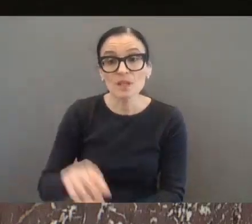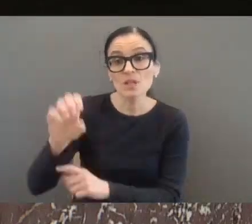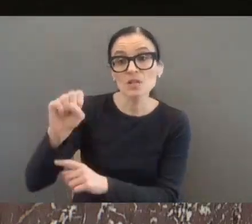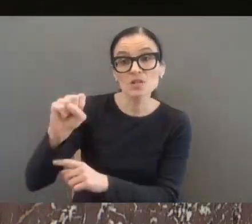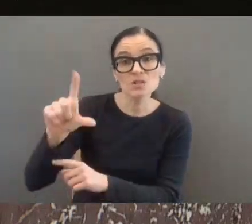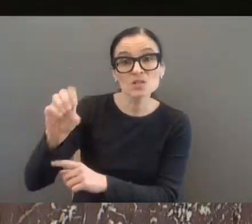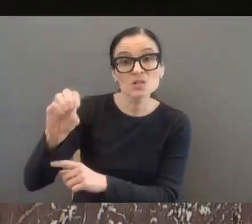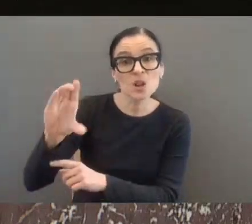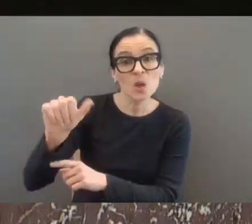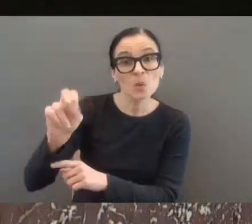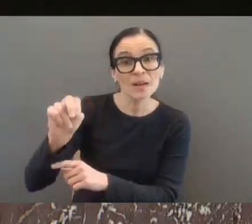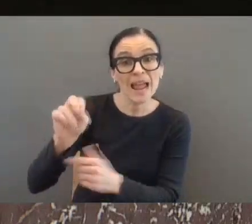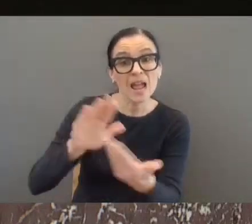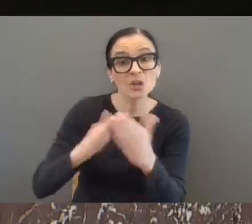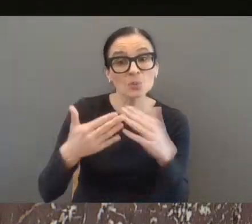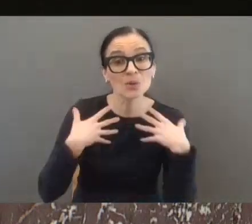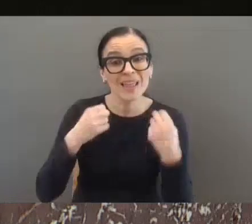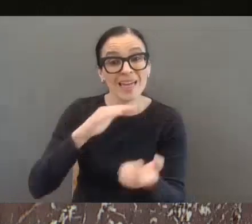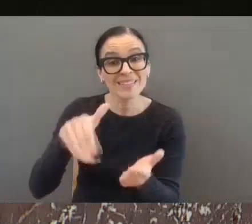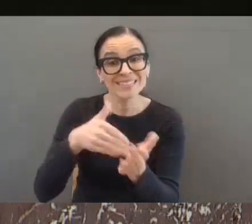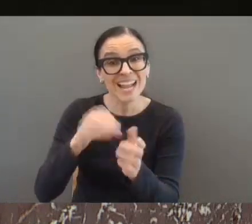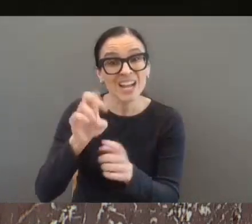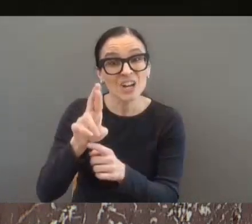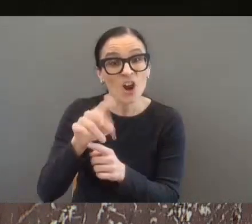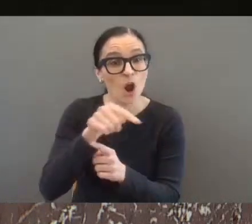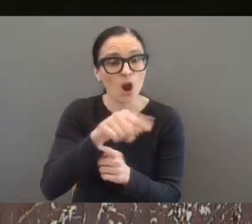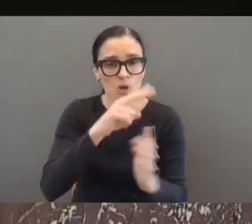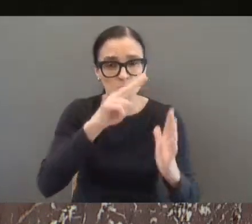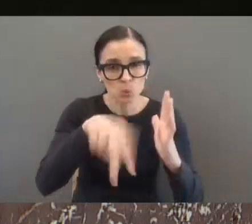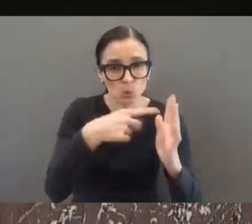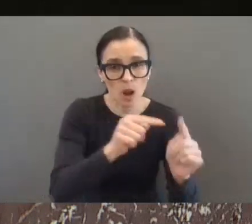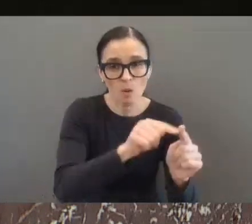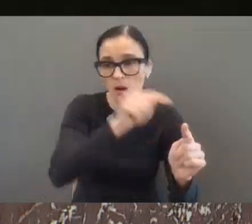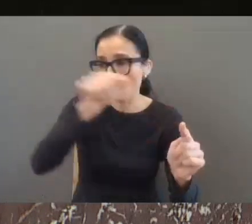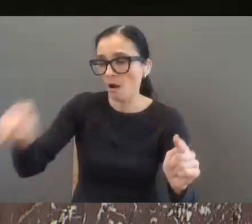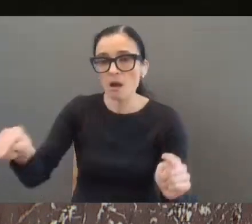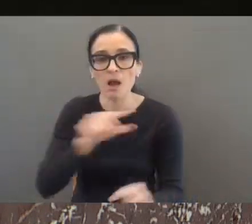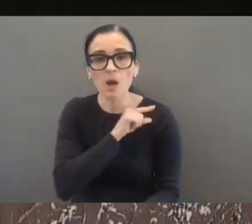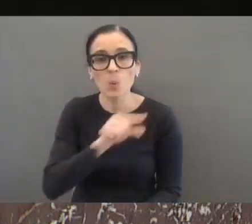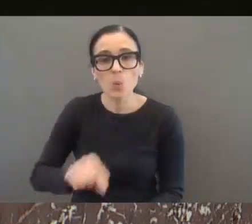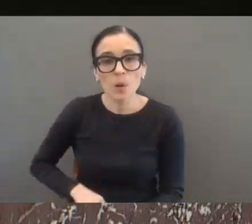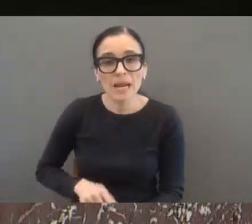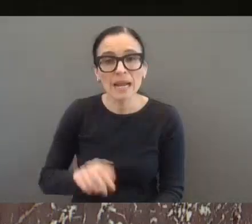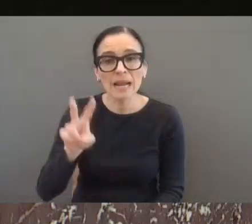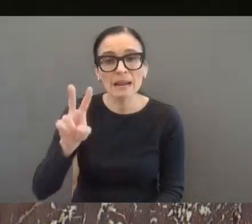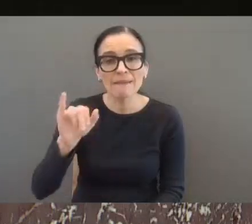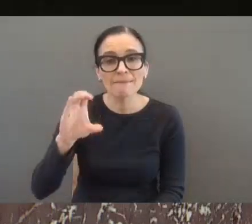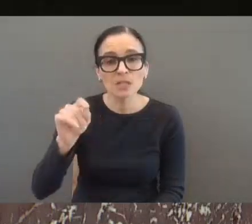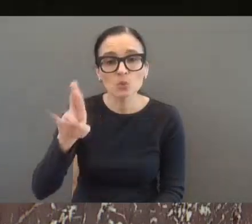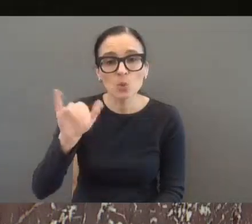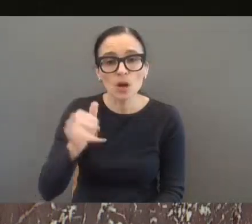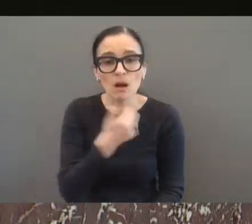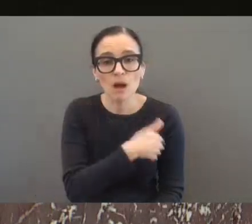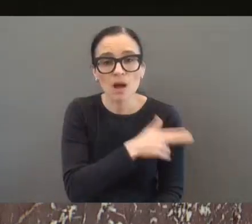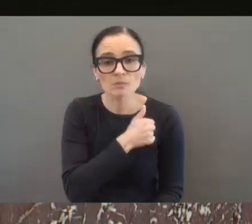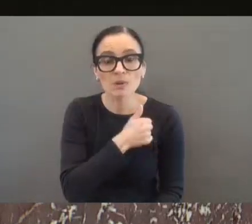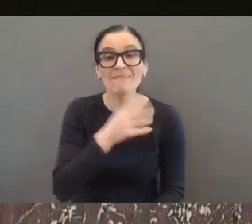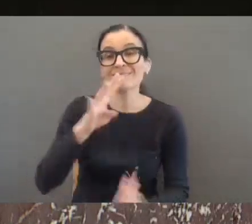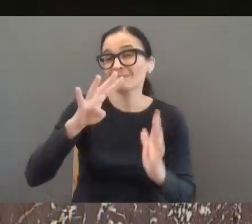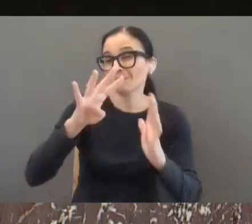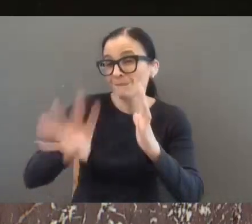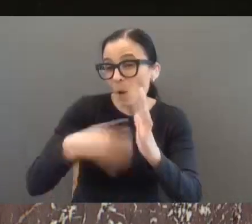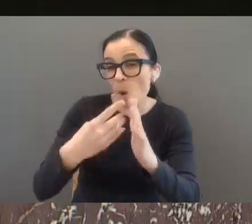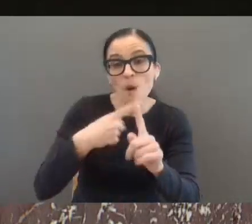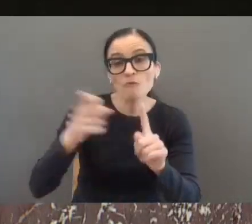and 4 hours from Kelowna General. Its ER was closed for 5 days. Why does this Premier expect people to drive through